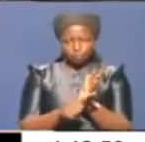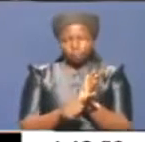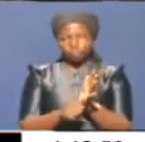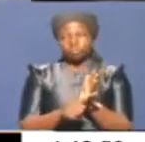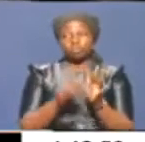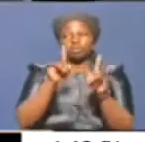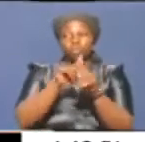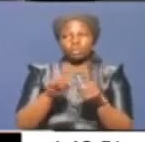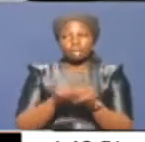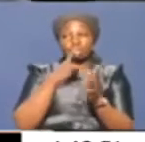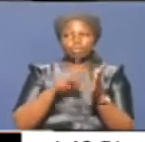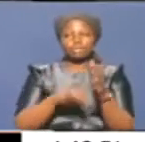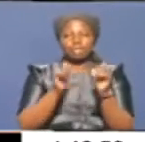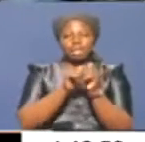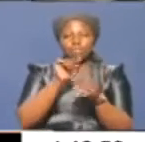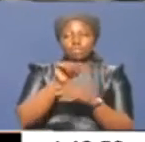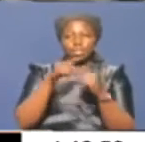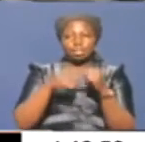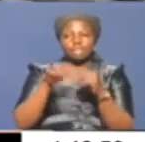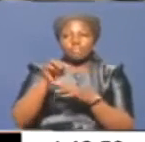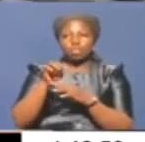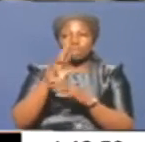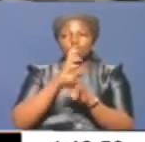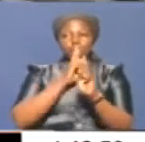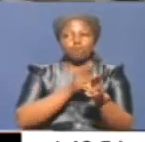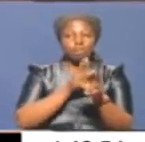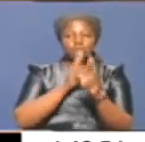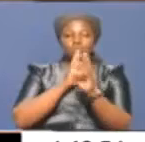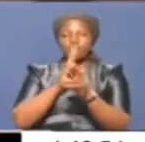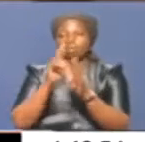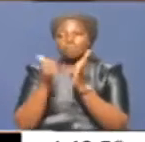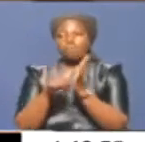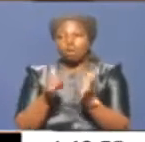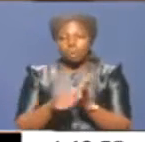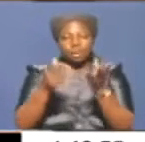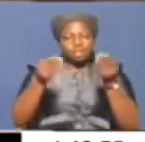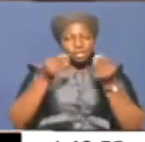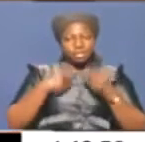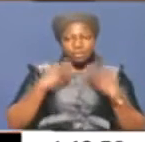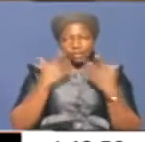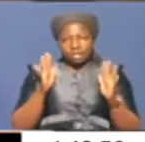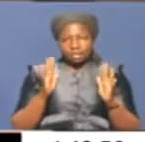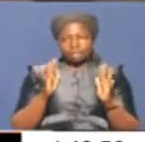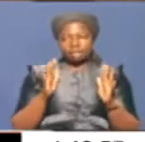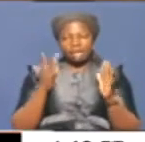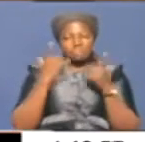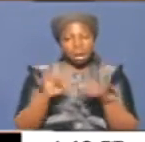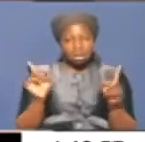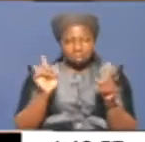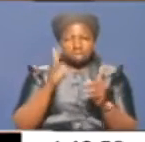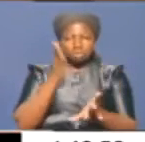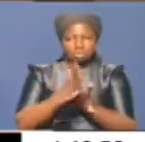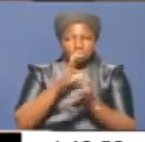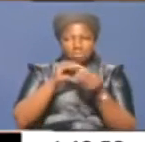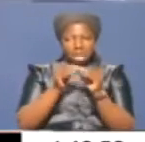some 10.6 million problem reports around the world were received. However, the real number of people